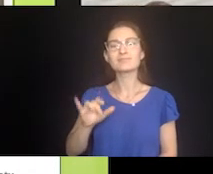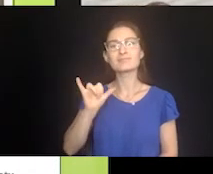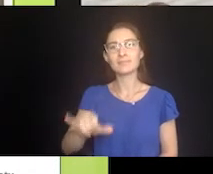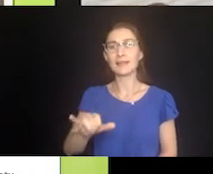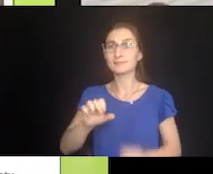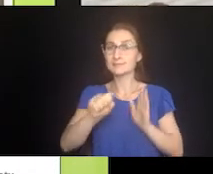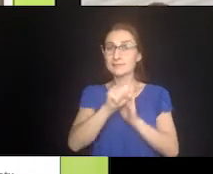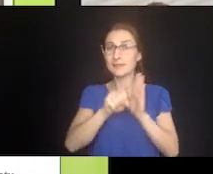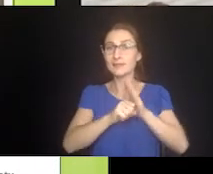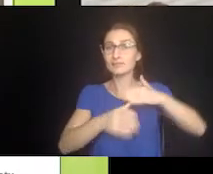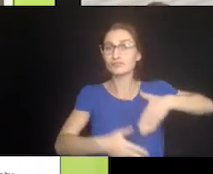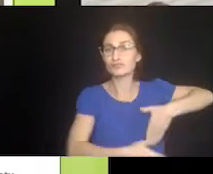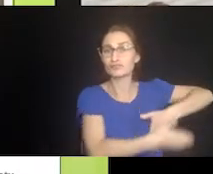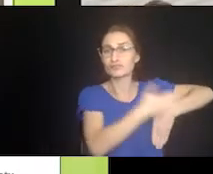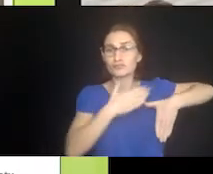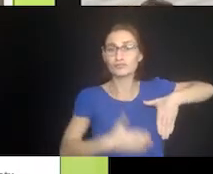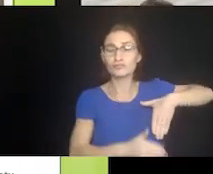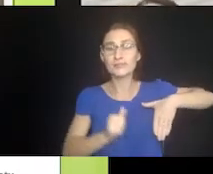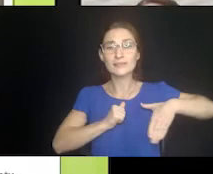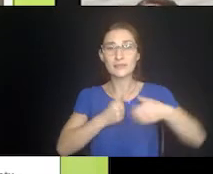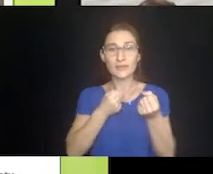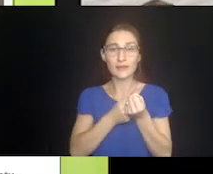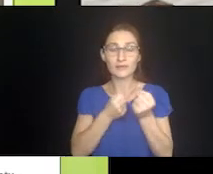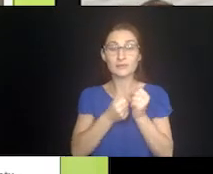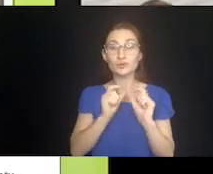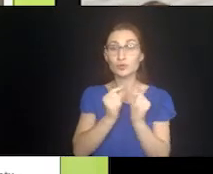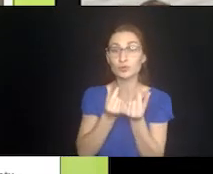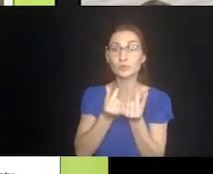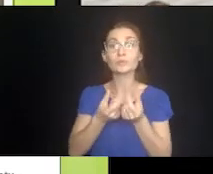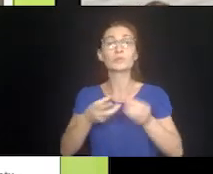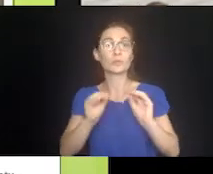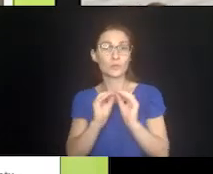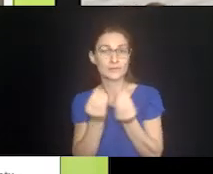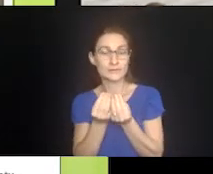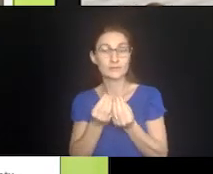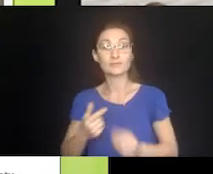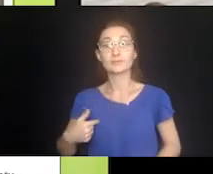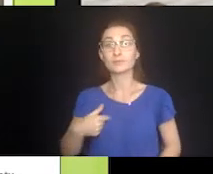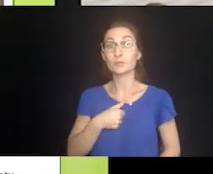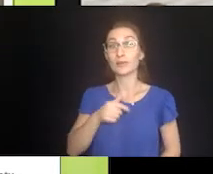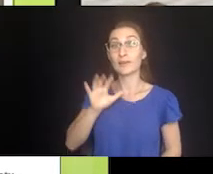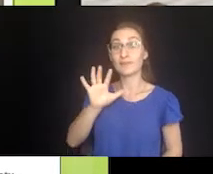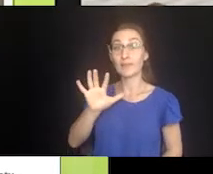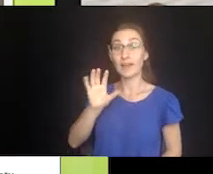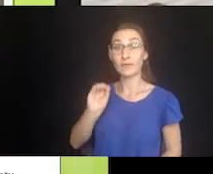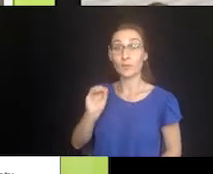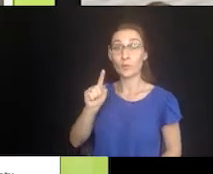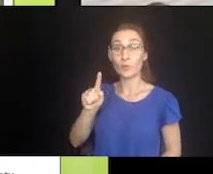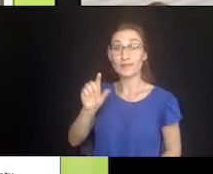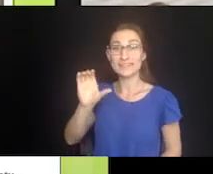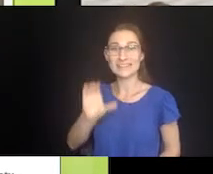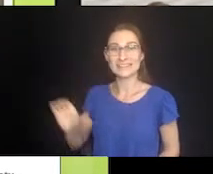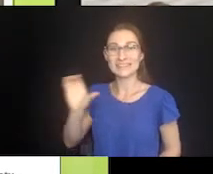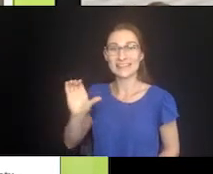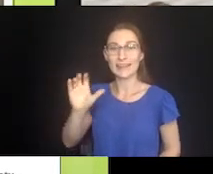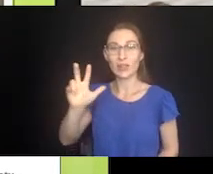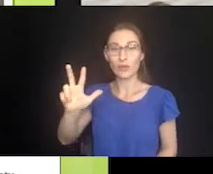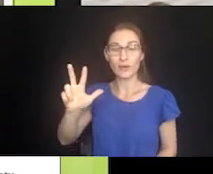Florida STAN is a statewide self-advocacy group organization. We are